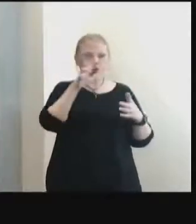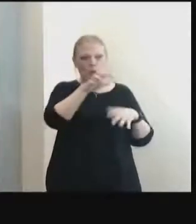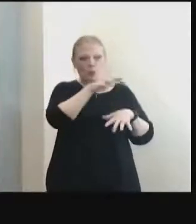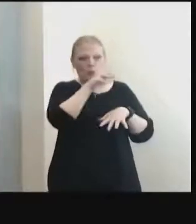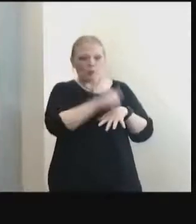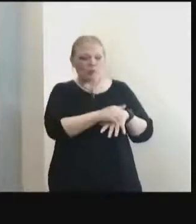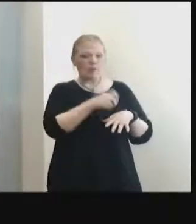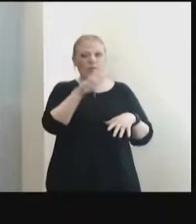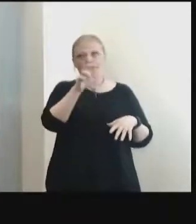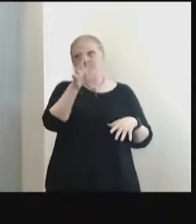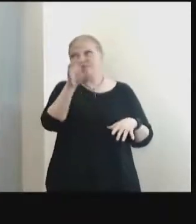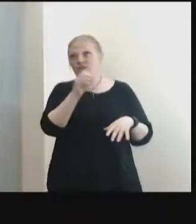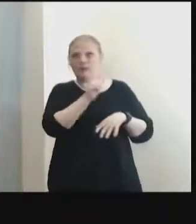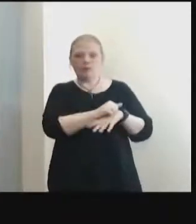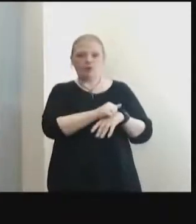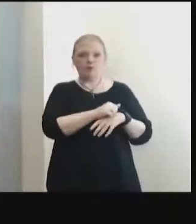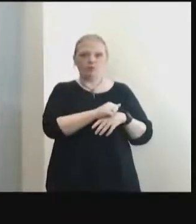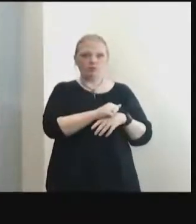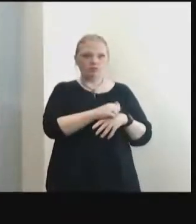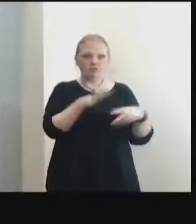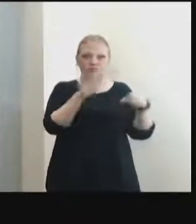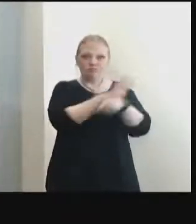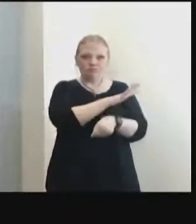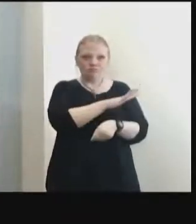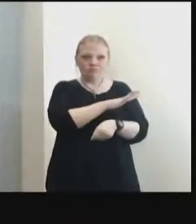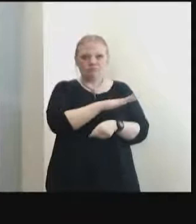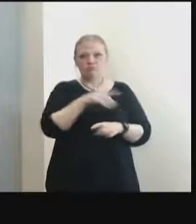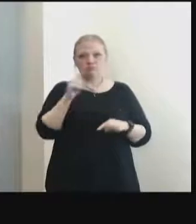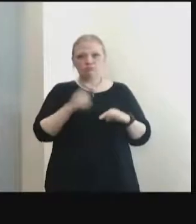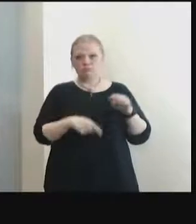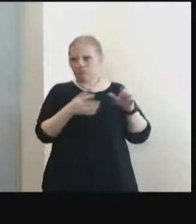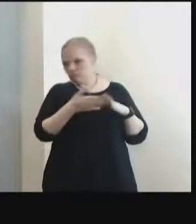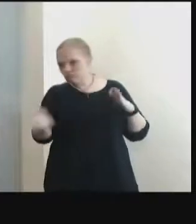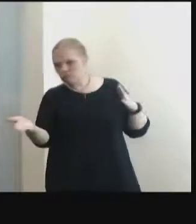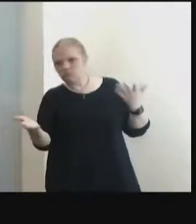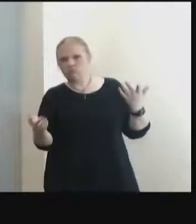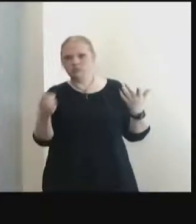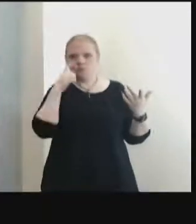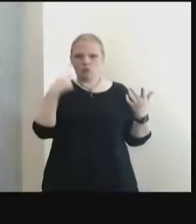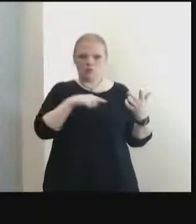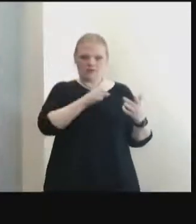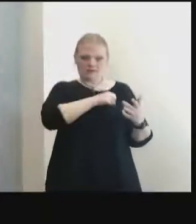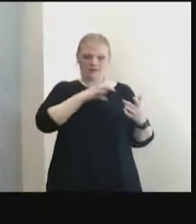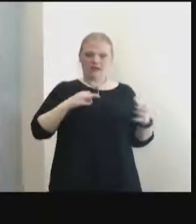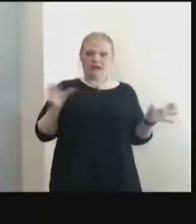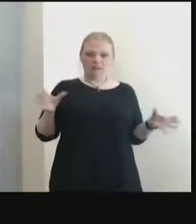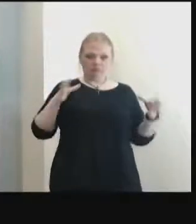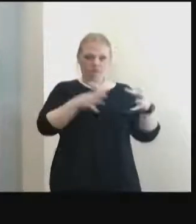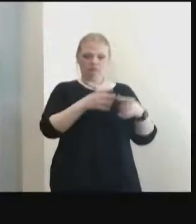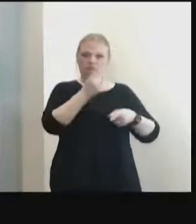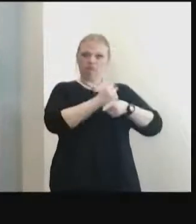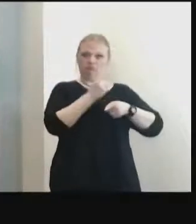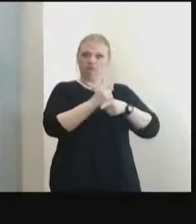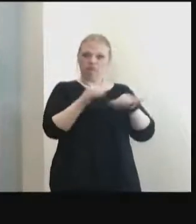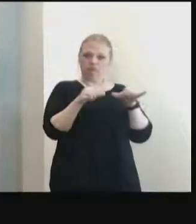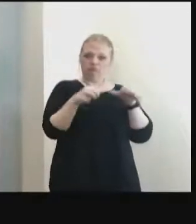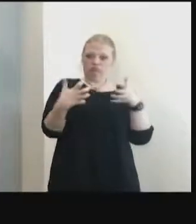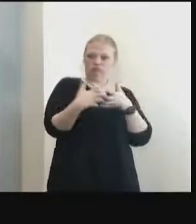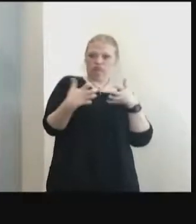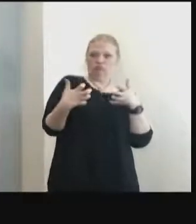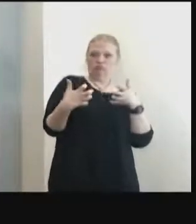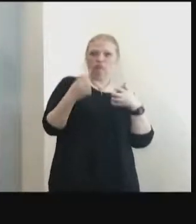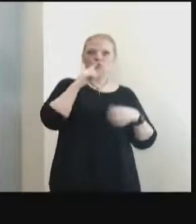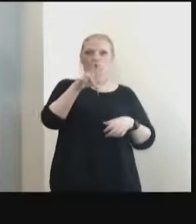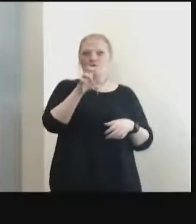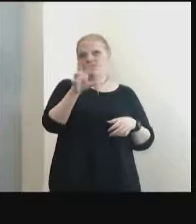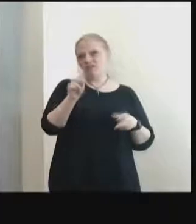appointments or 350 appointments and they're all full, we're never going to be able to do the rest of them because we bring a crew that's the appropriate size to vaccinate